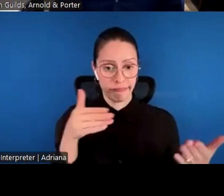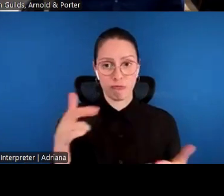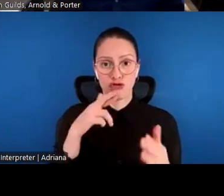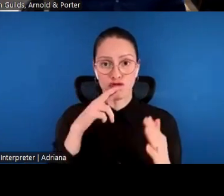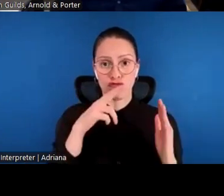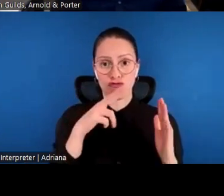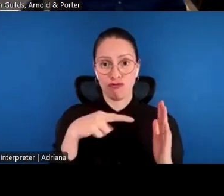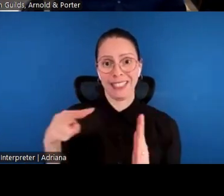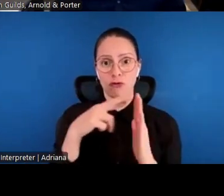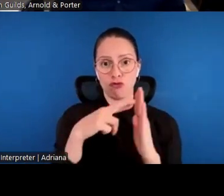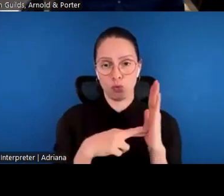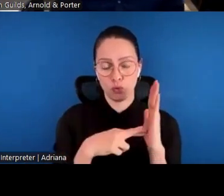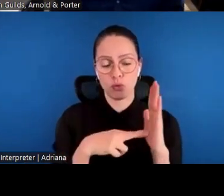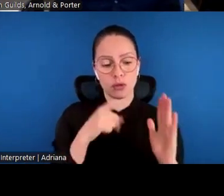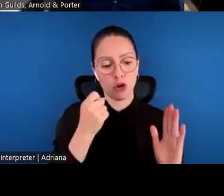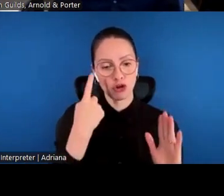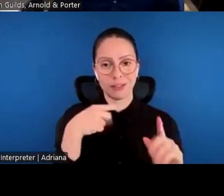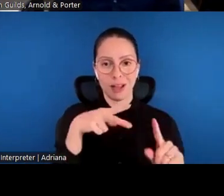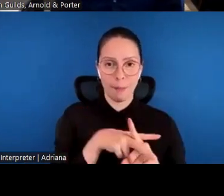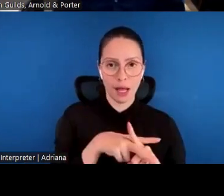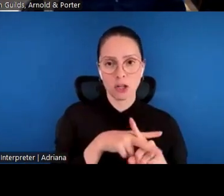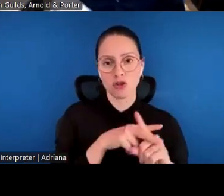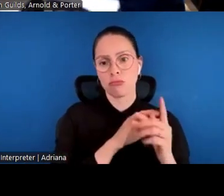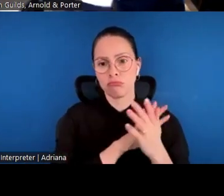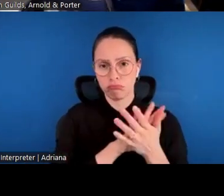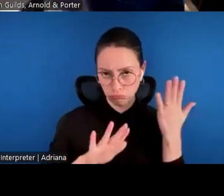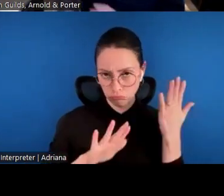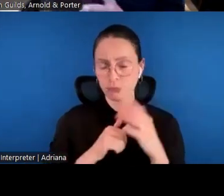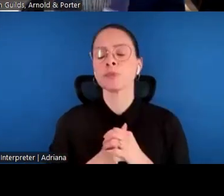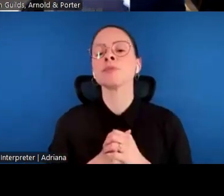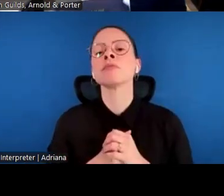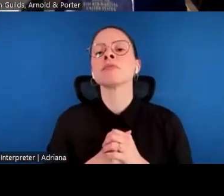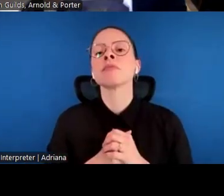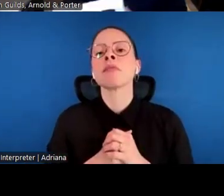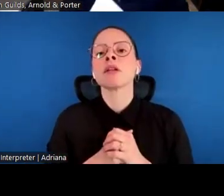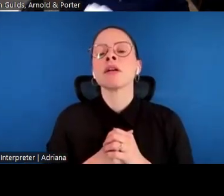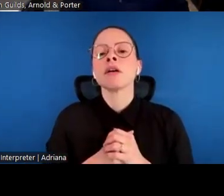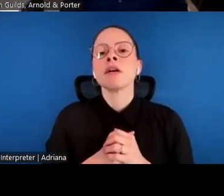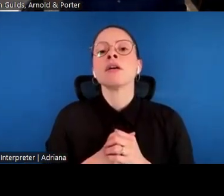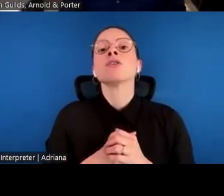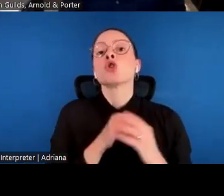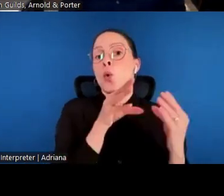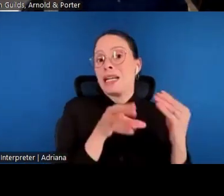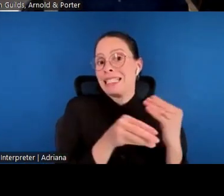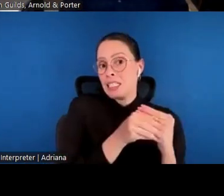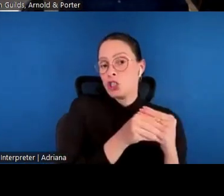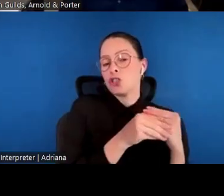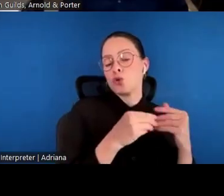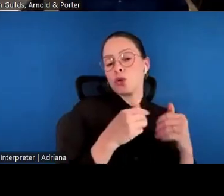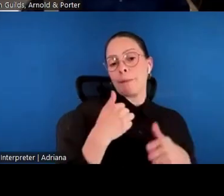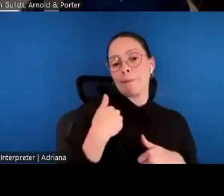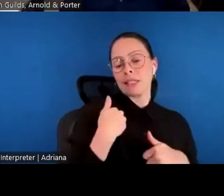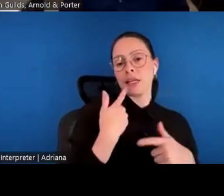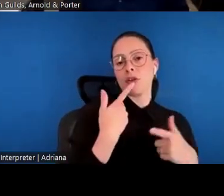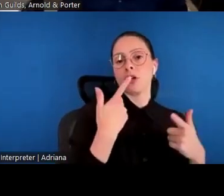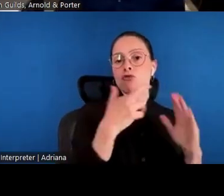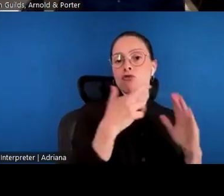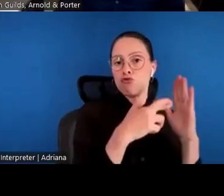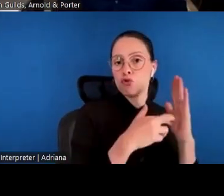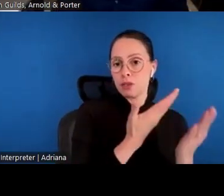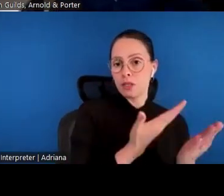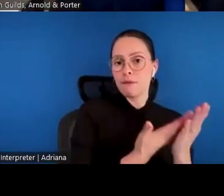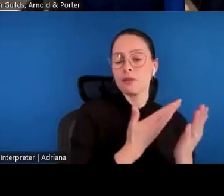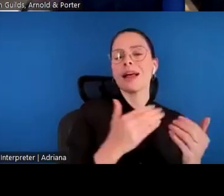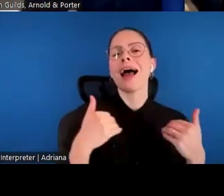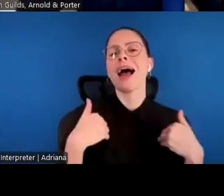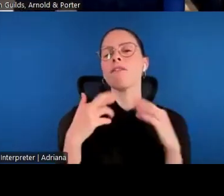and to understand their application and so forth. And so in addition to the military rules of evidence, there is something called the rules for